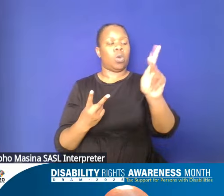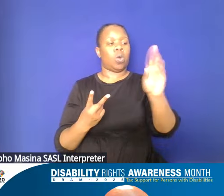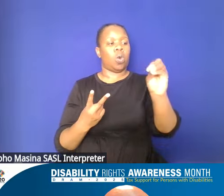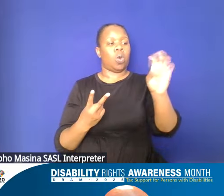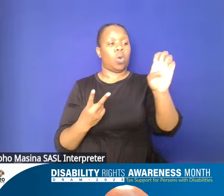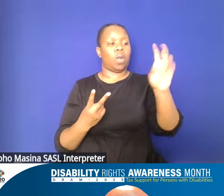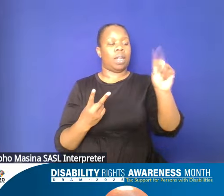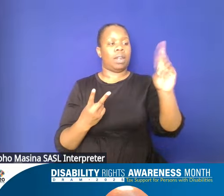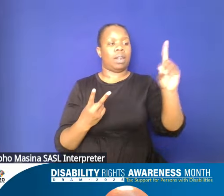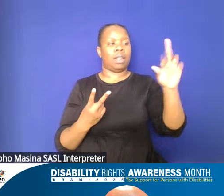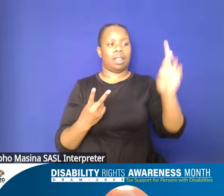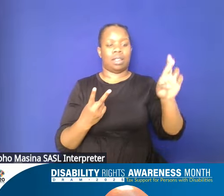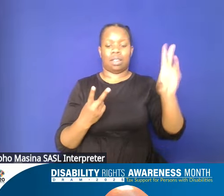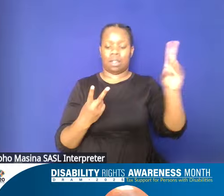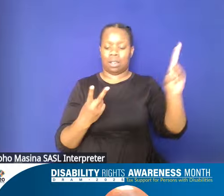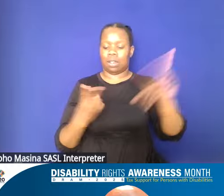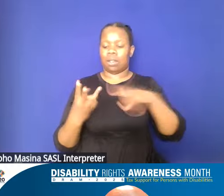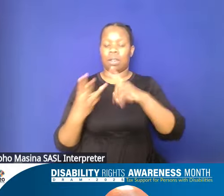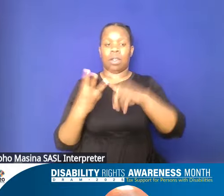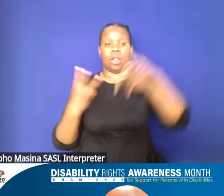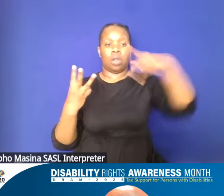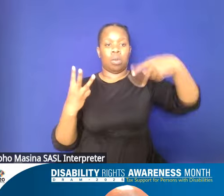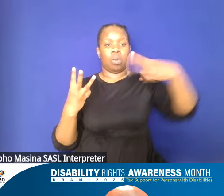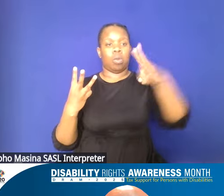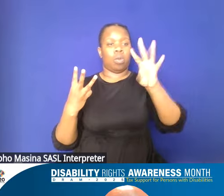will you please switch on your cameras?